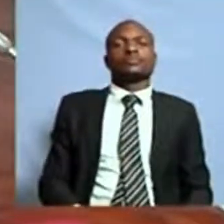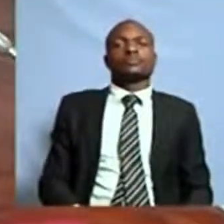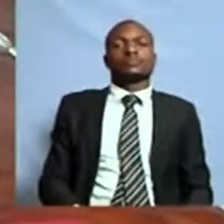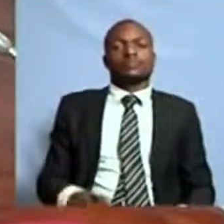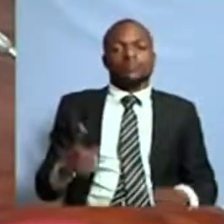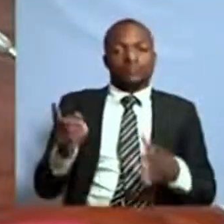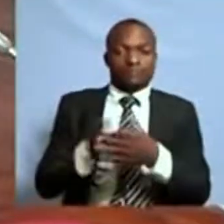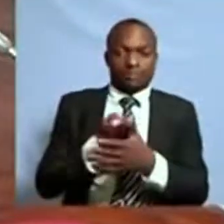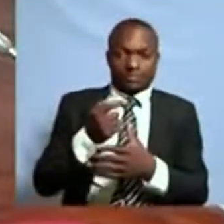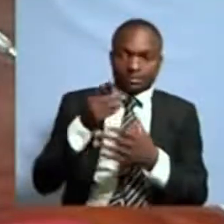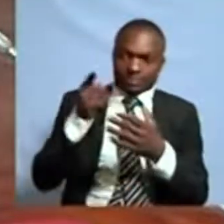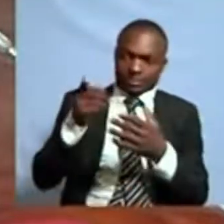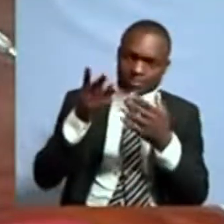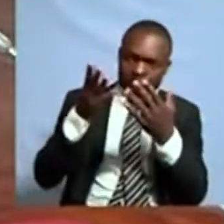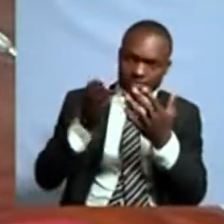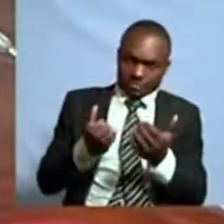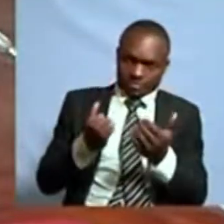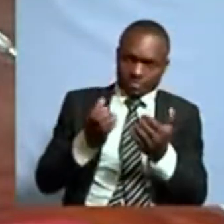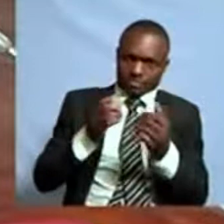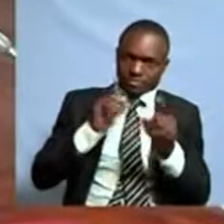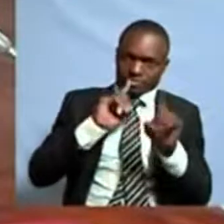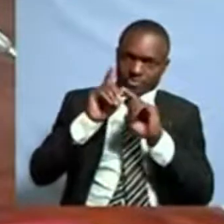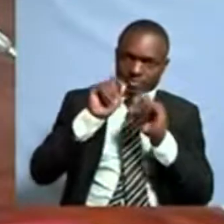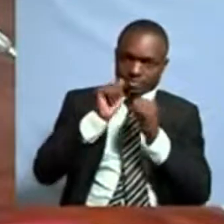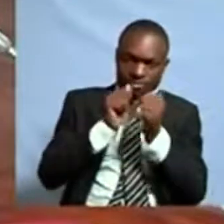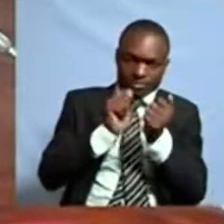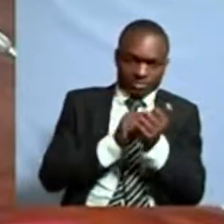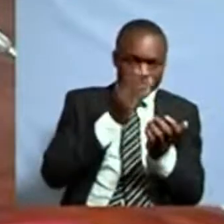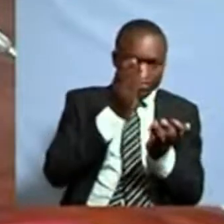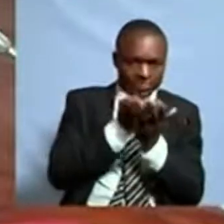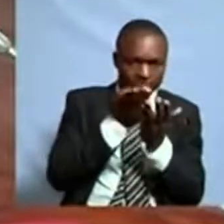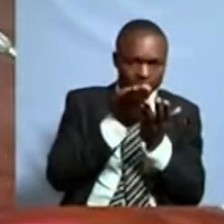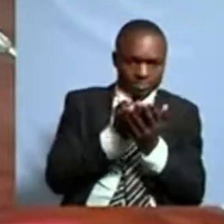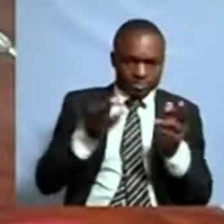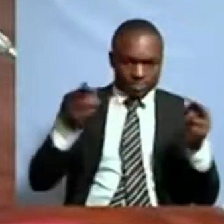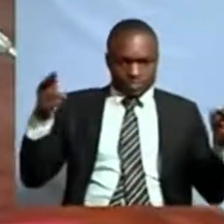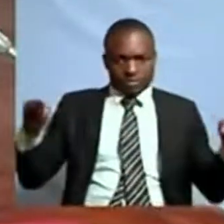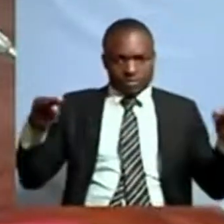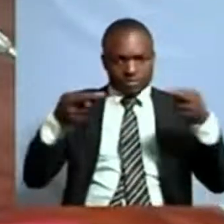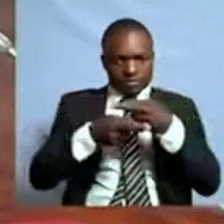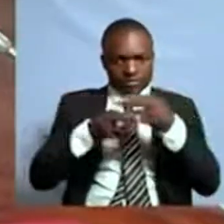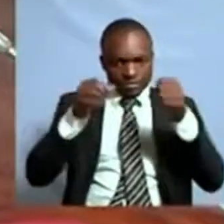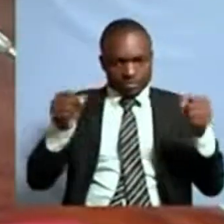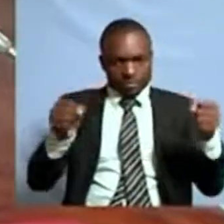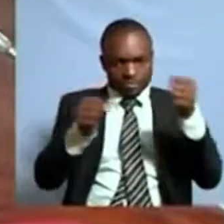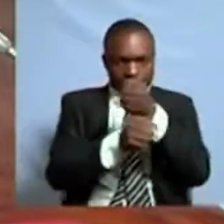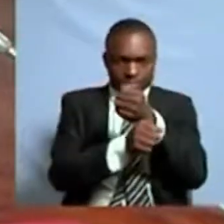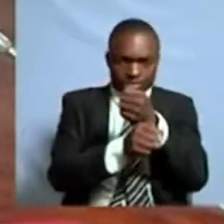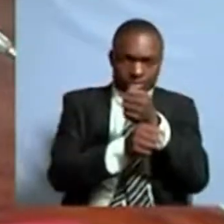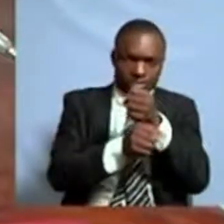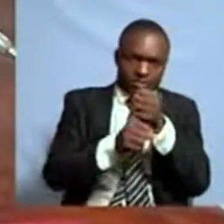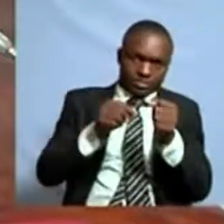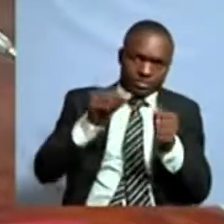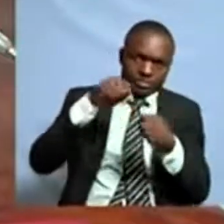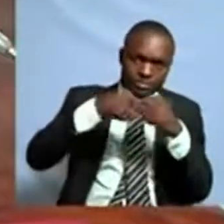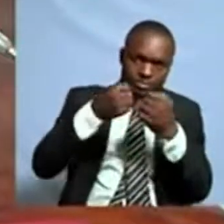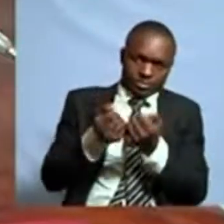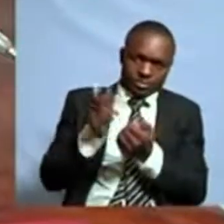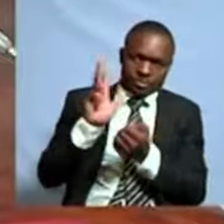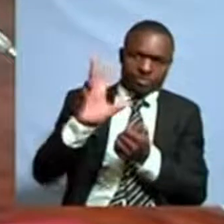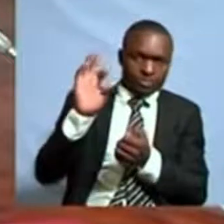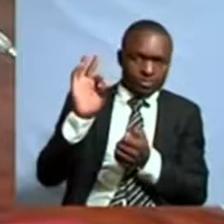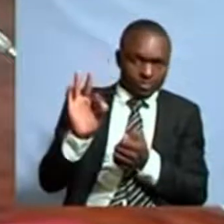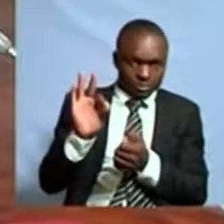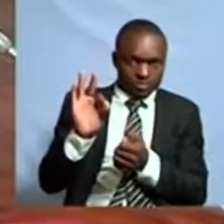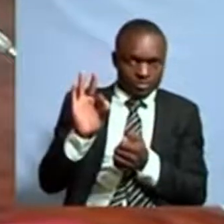Next, I want to talk about the proposed repeal and replacement of Section 39 on